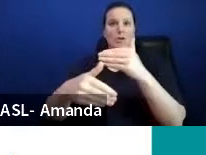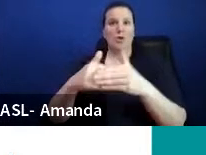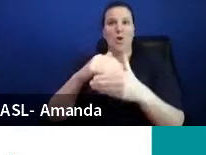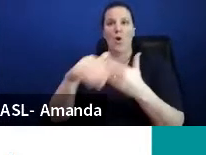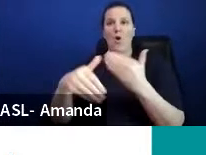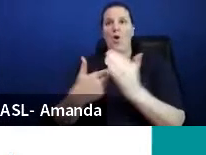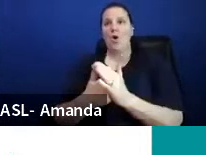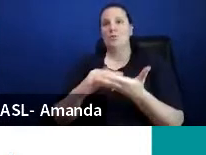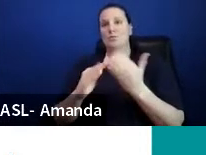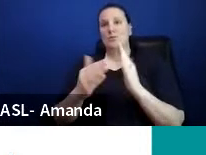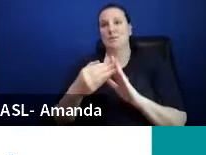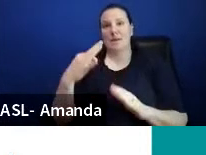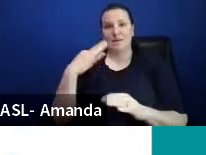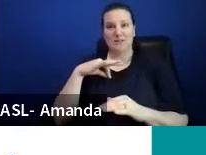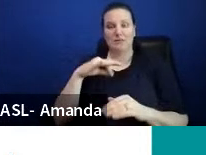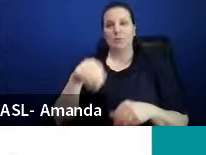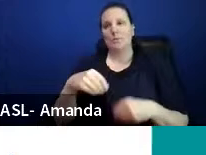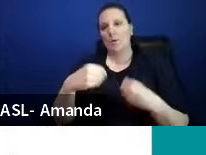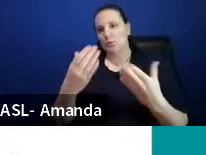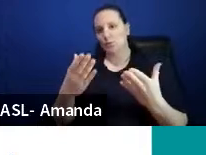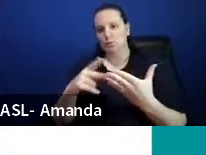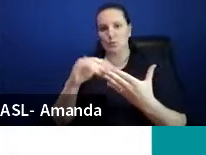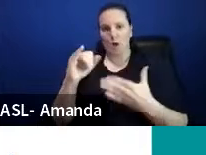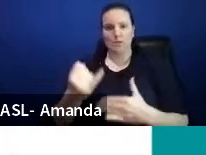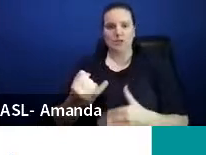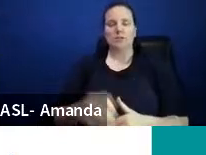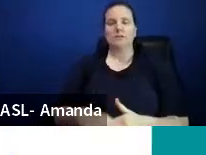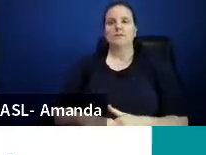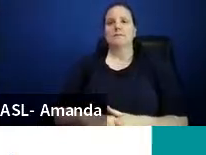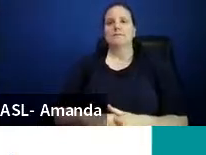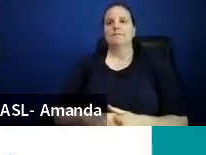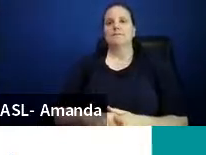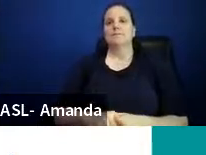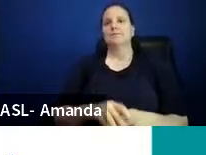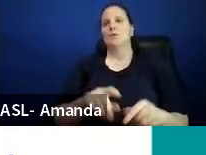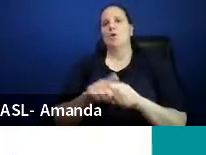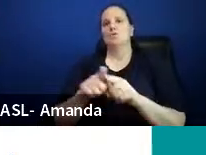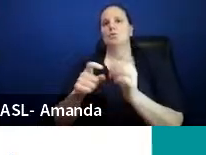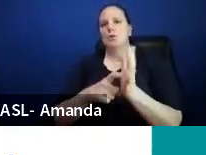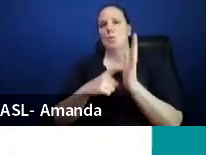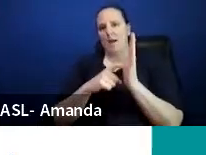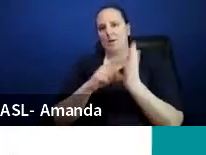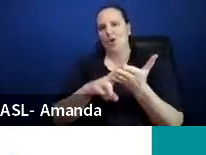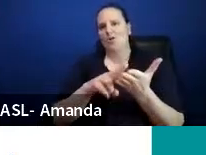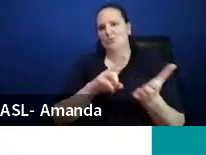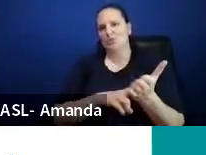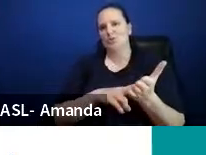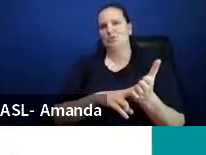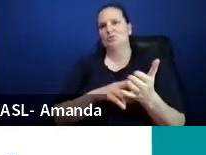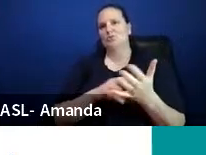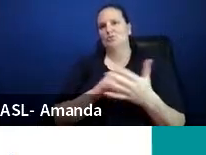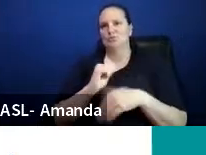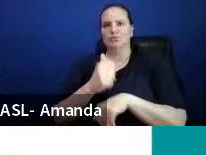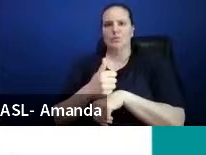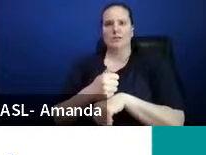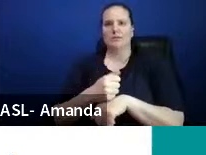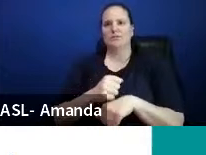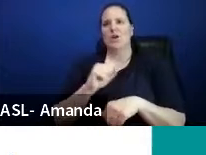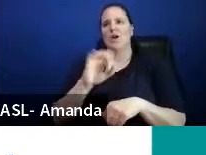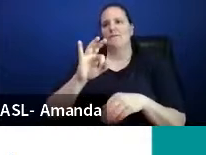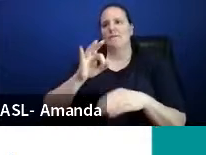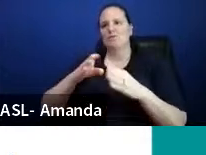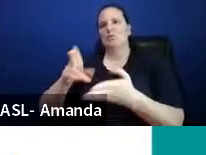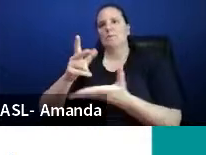community benefits, proposals, and projects, as well as require contractors to arrange off-street